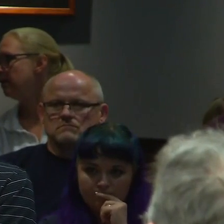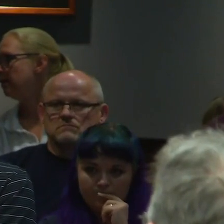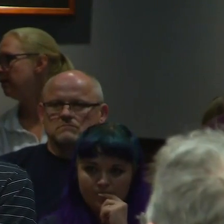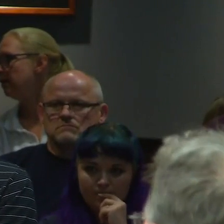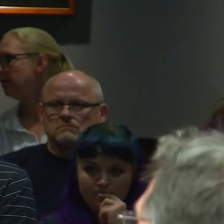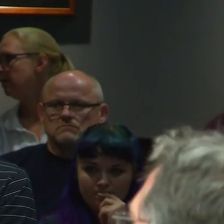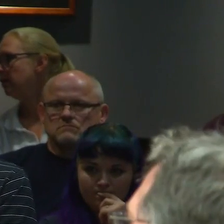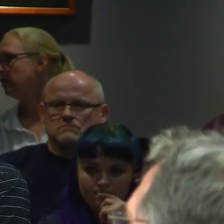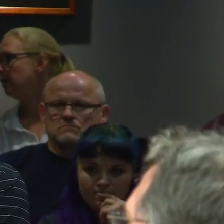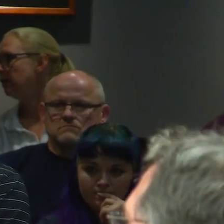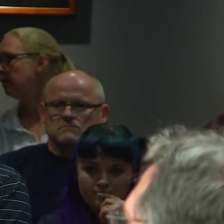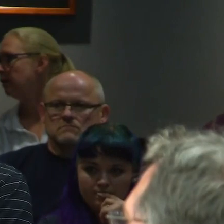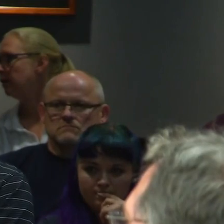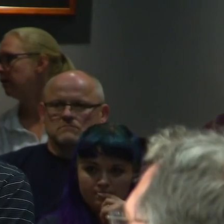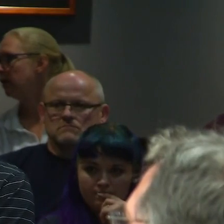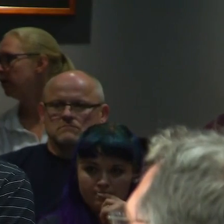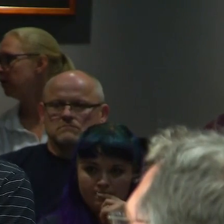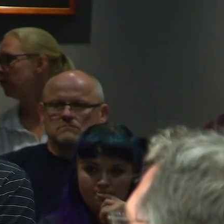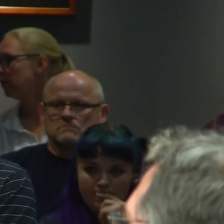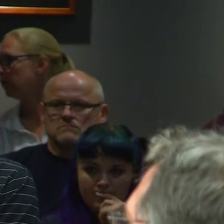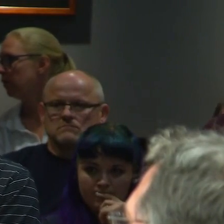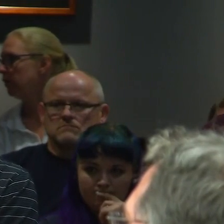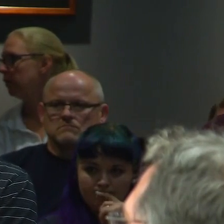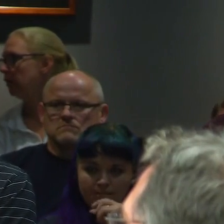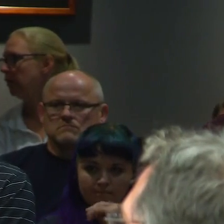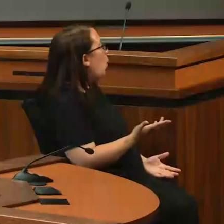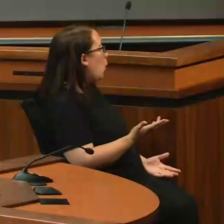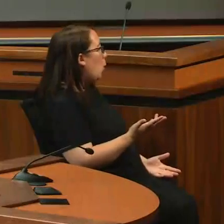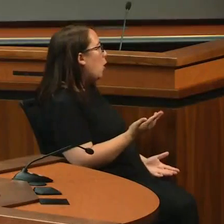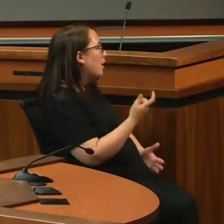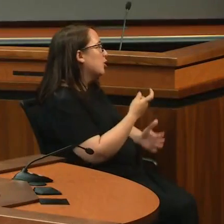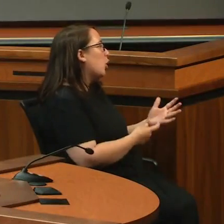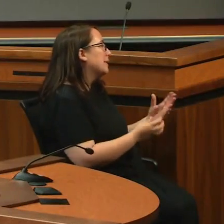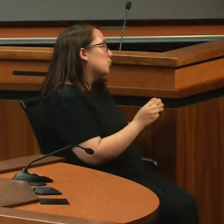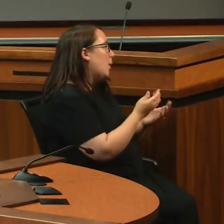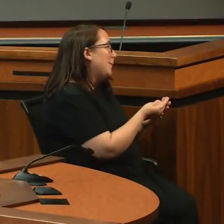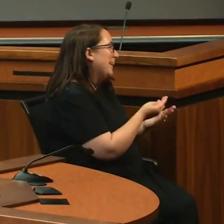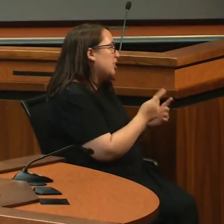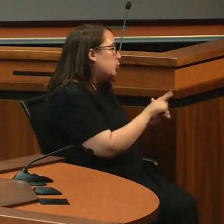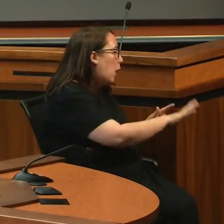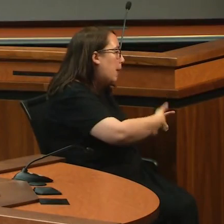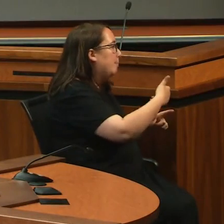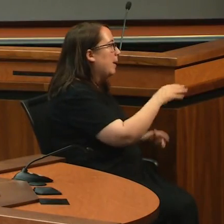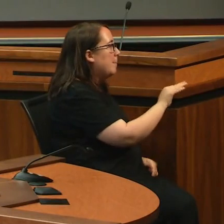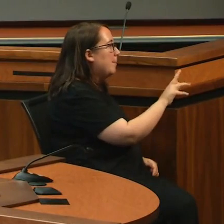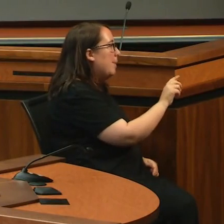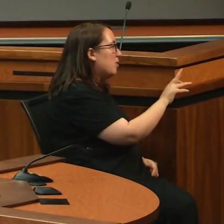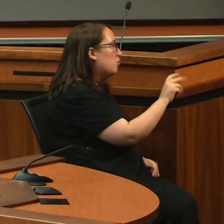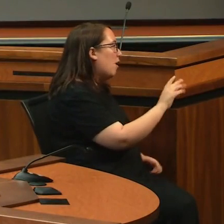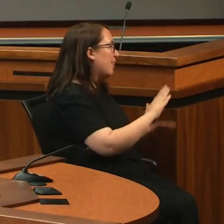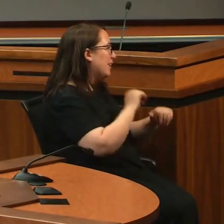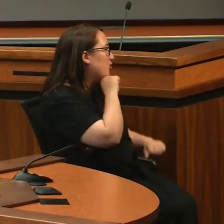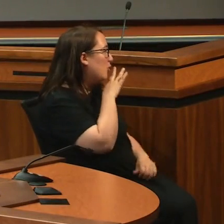area? Only insofar as that it costs more money to excavate bedrock than dirt. And we did factor some broad assumptions into